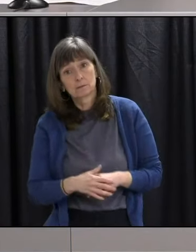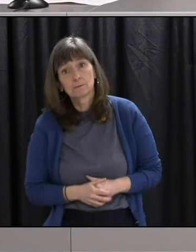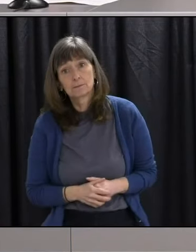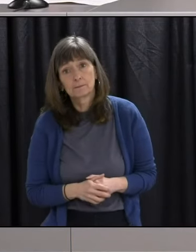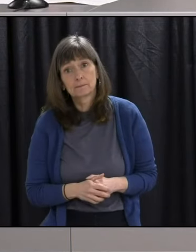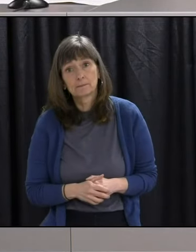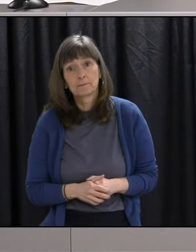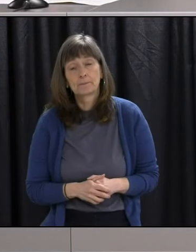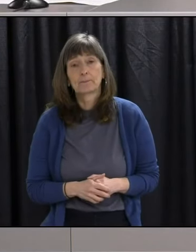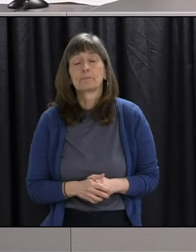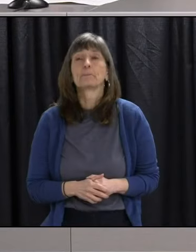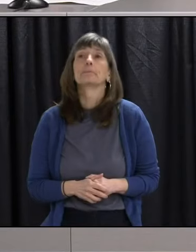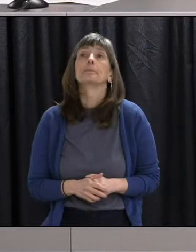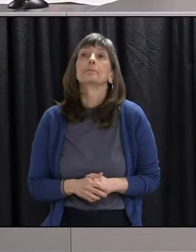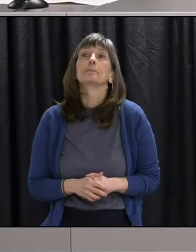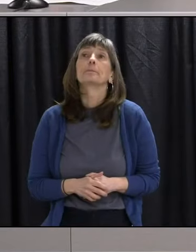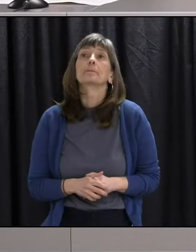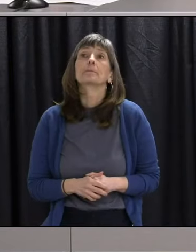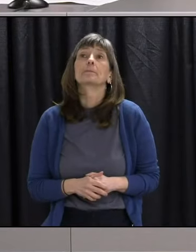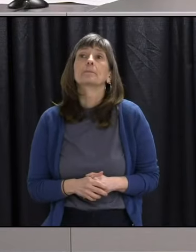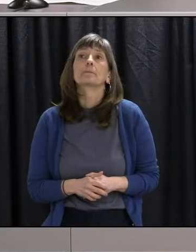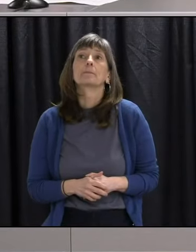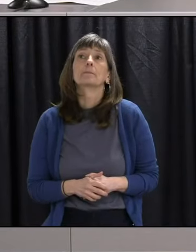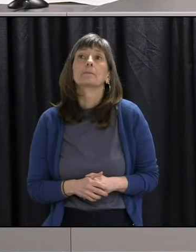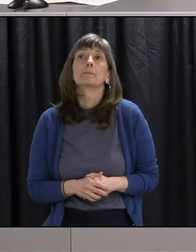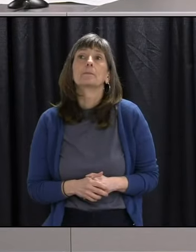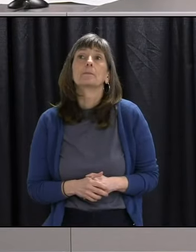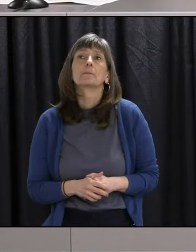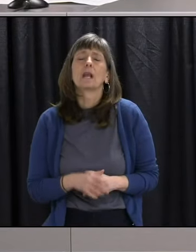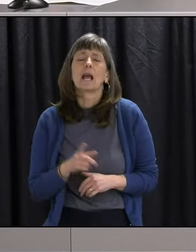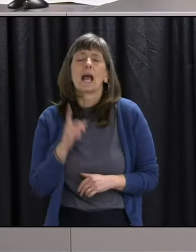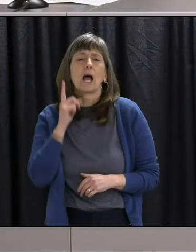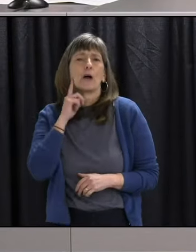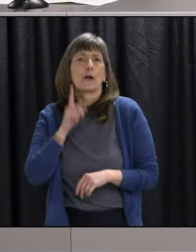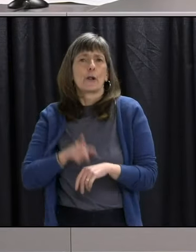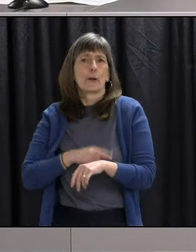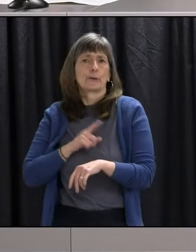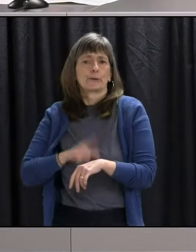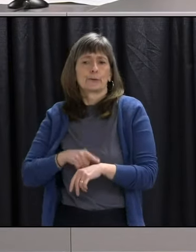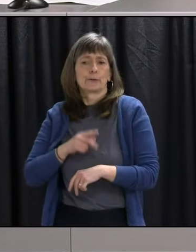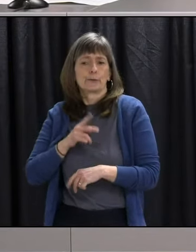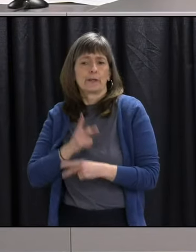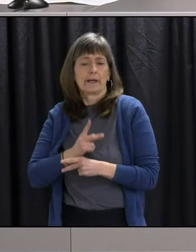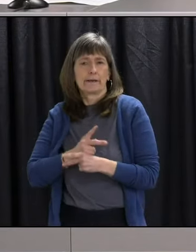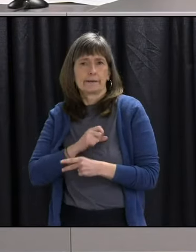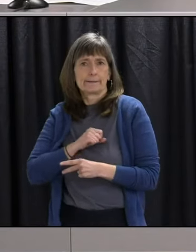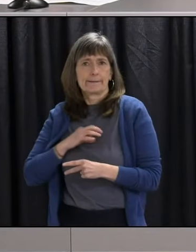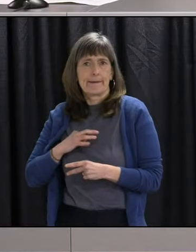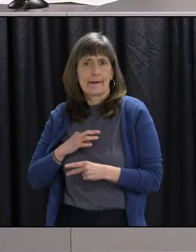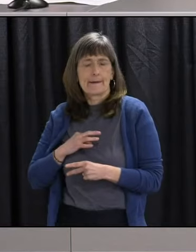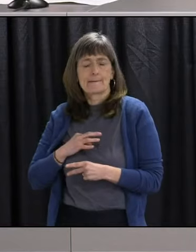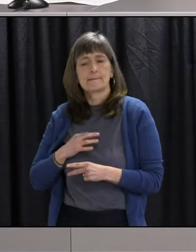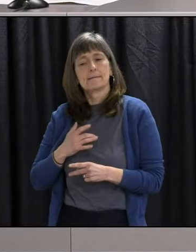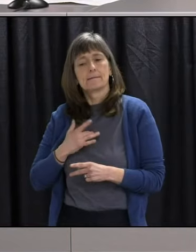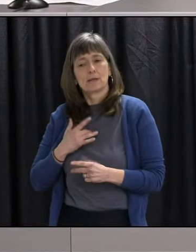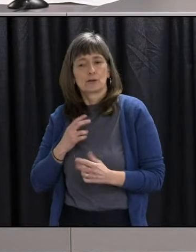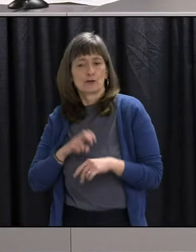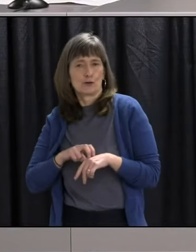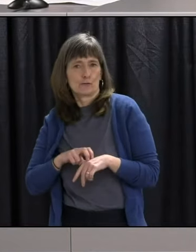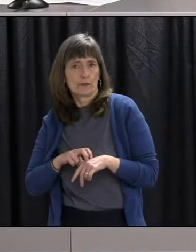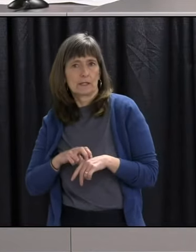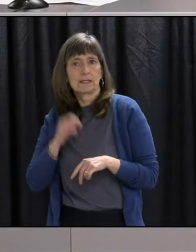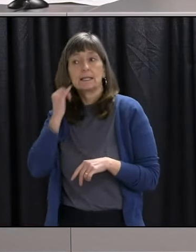And just further to Kellyanne's question there, I heard from some long-term care staff last night who said they were quite nervous about new patients entering the